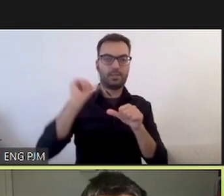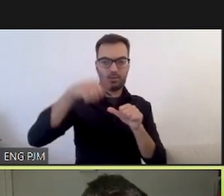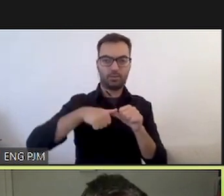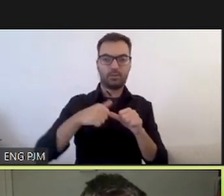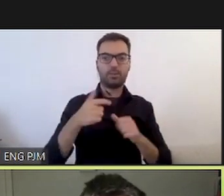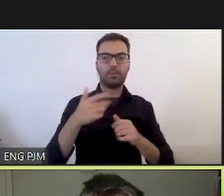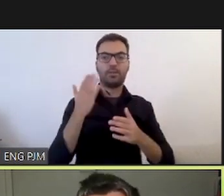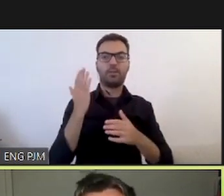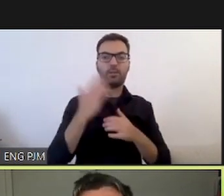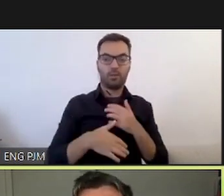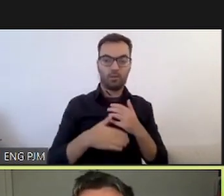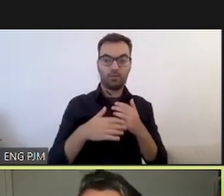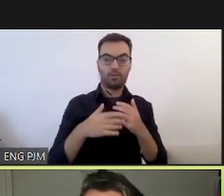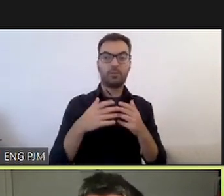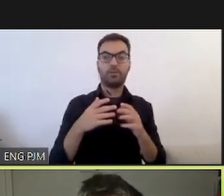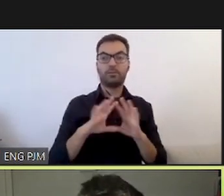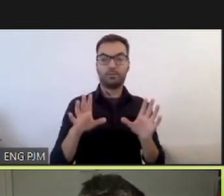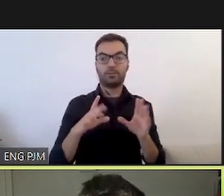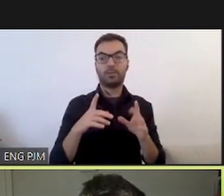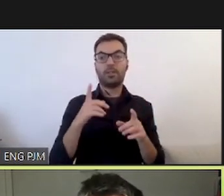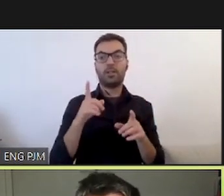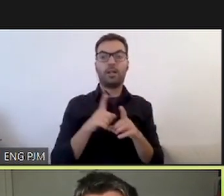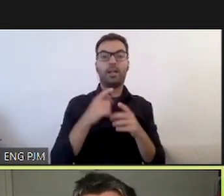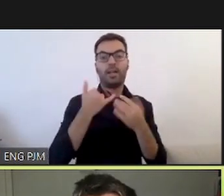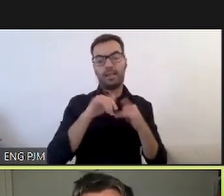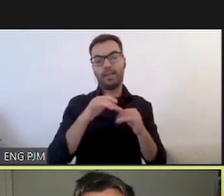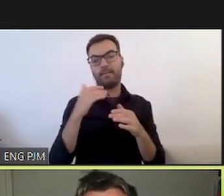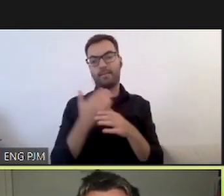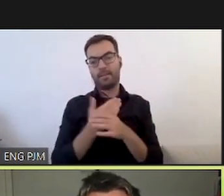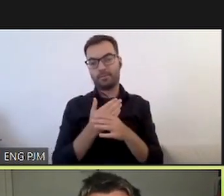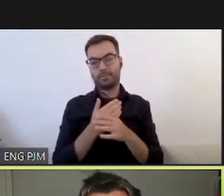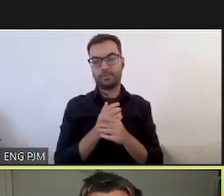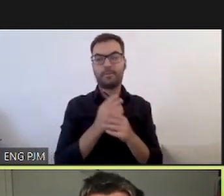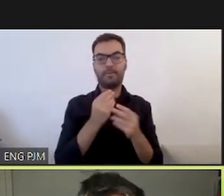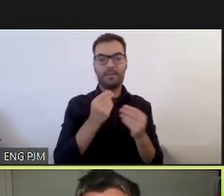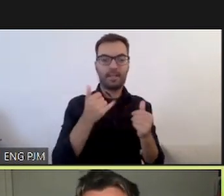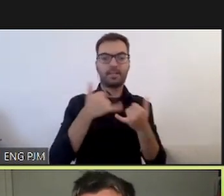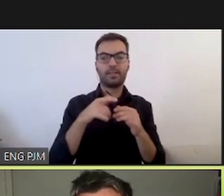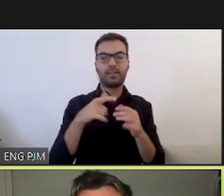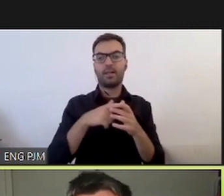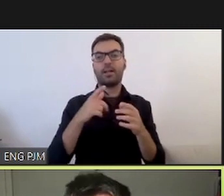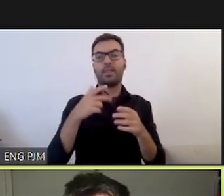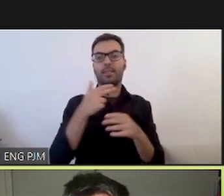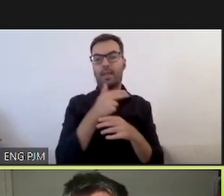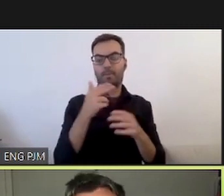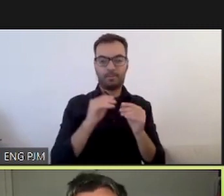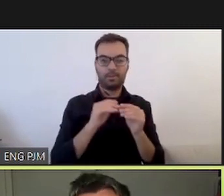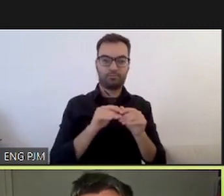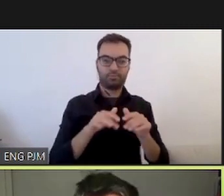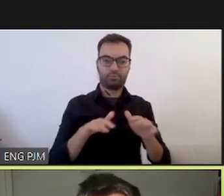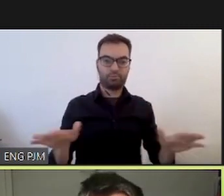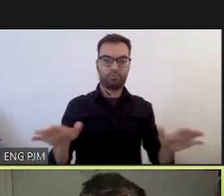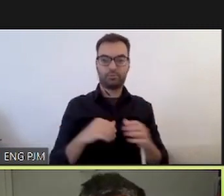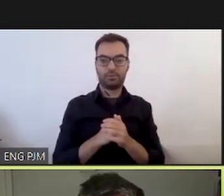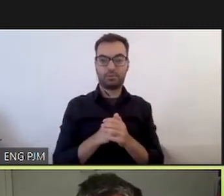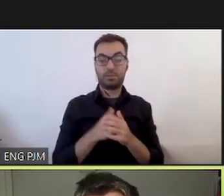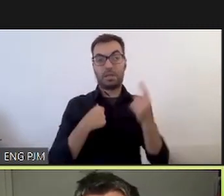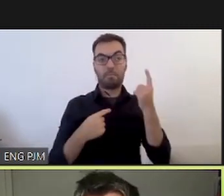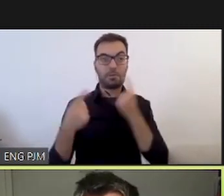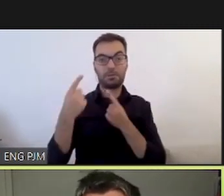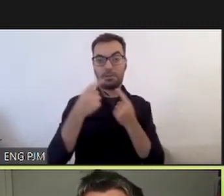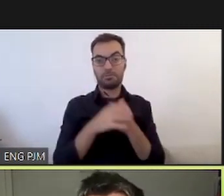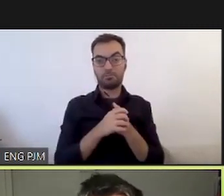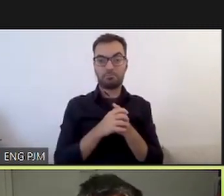a finance and other industry. So this topic will be completely growing. In my perspective,